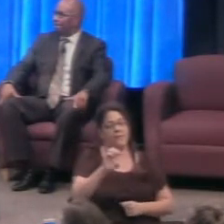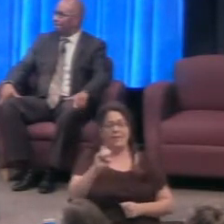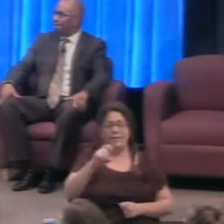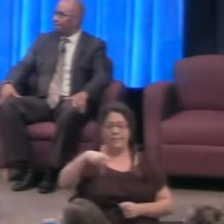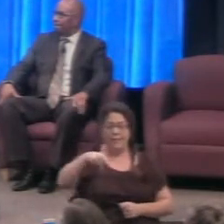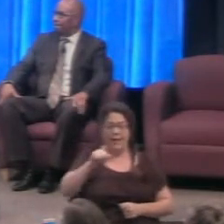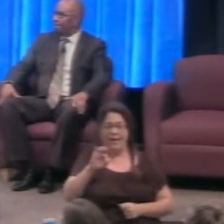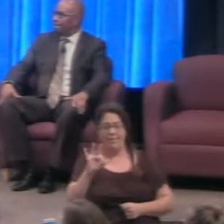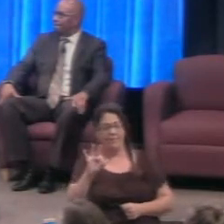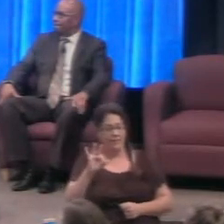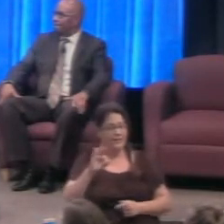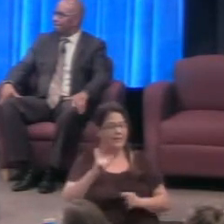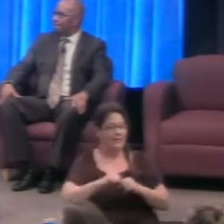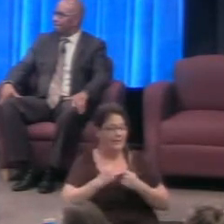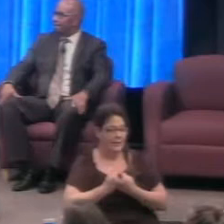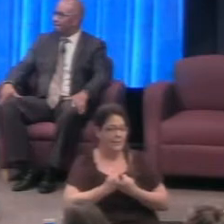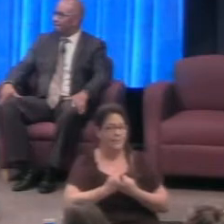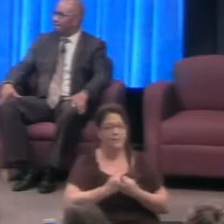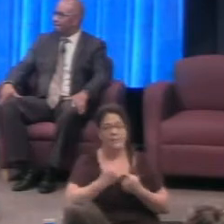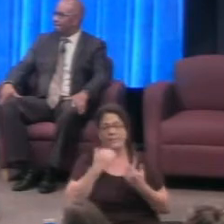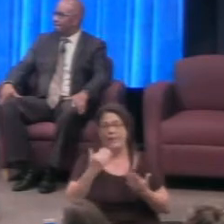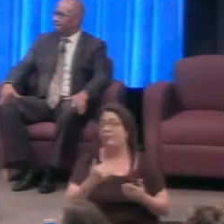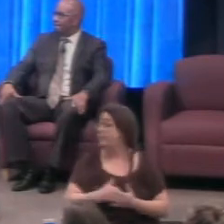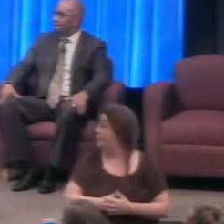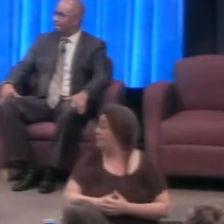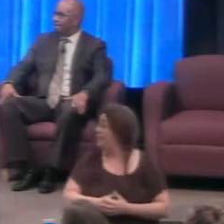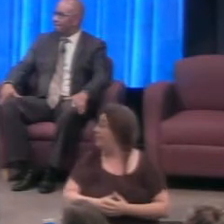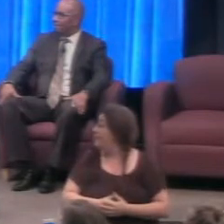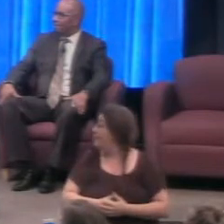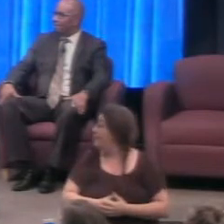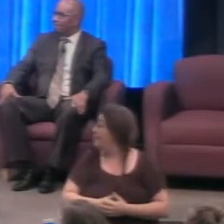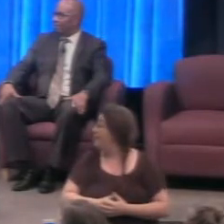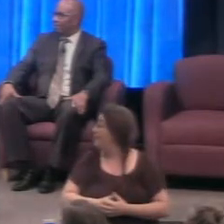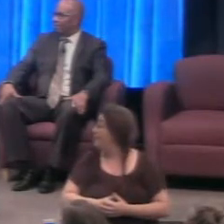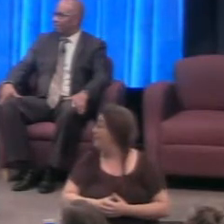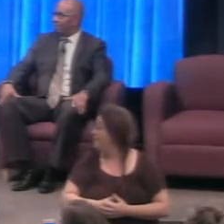you. Thank you so much, Joe. Yes,